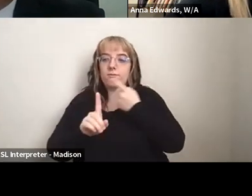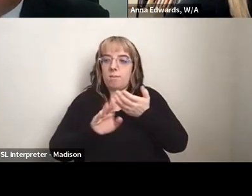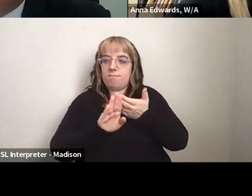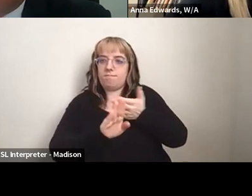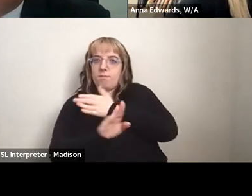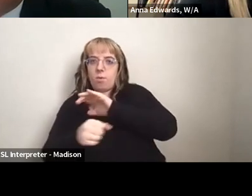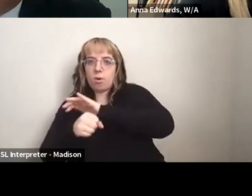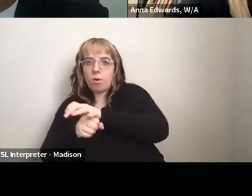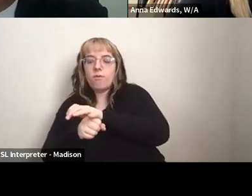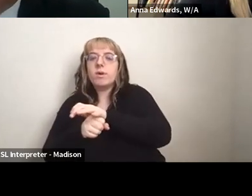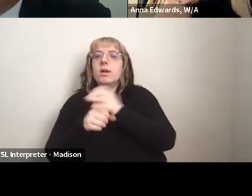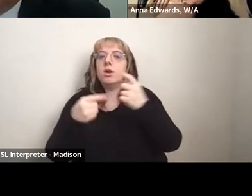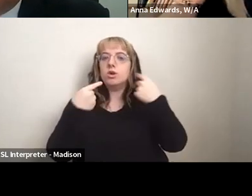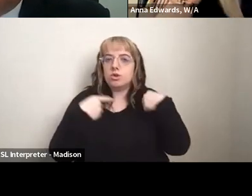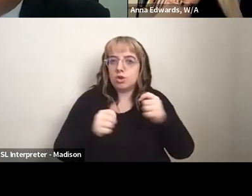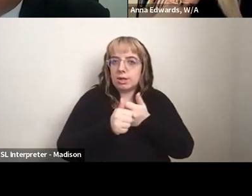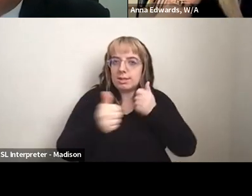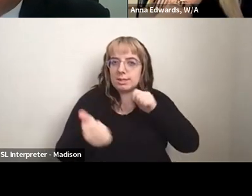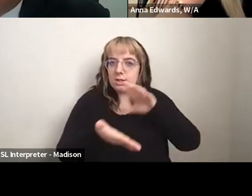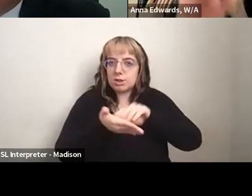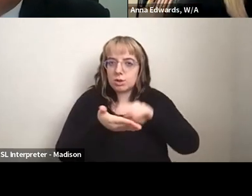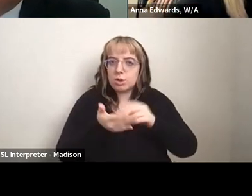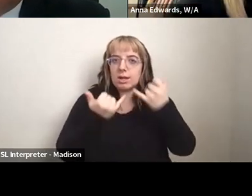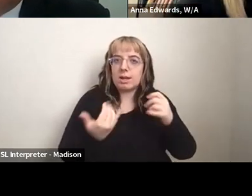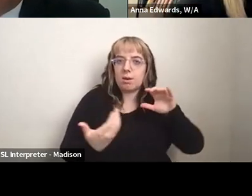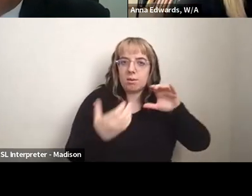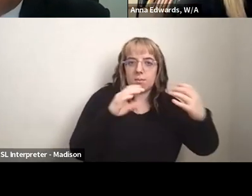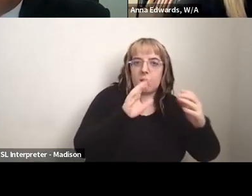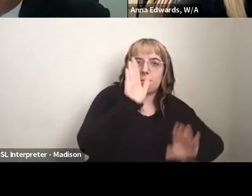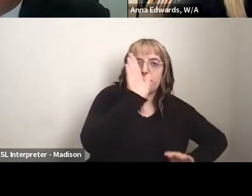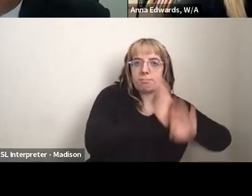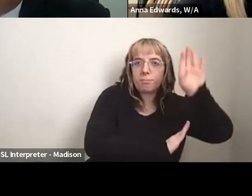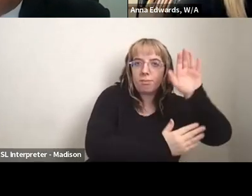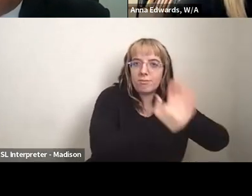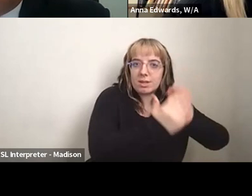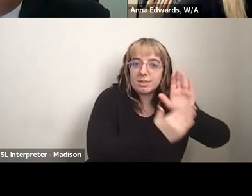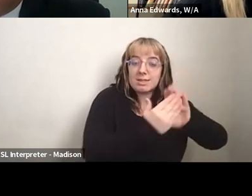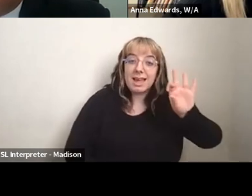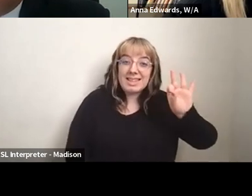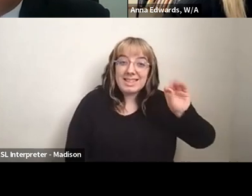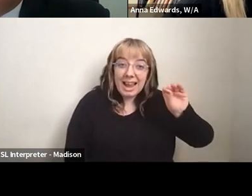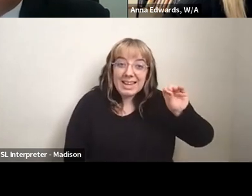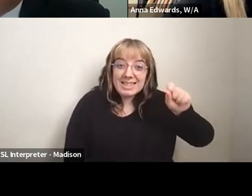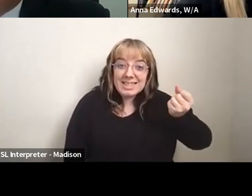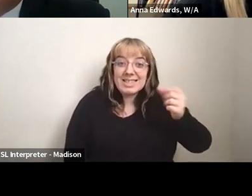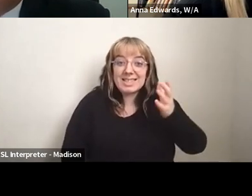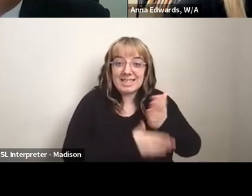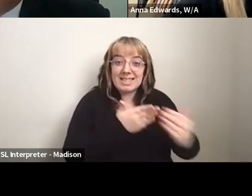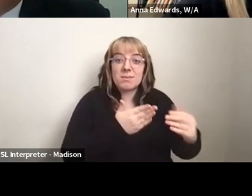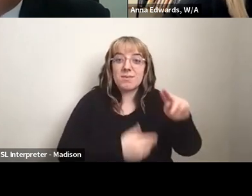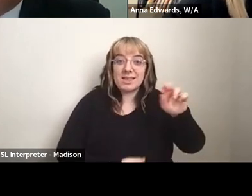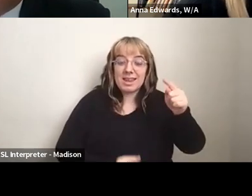to during distance learning and now have really skyrocketed. We're in the 90s in some of our net promoter